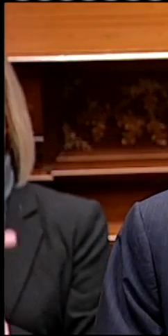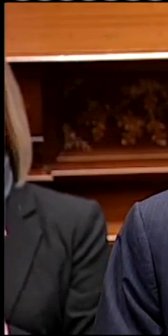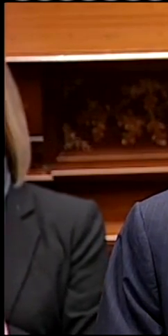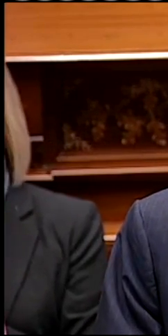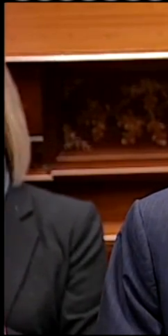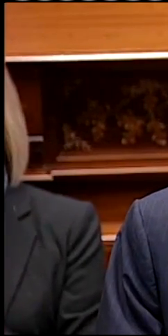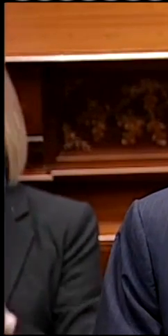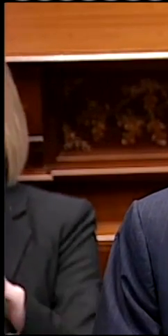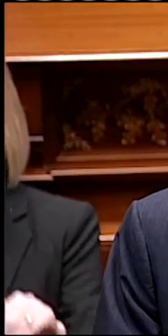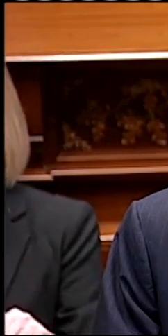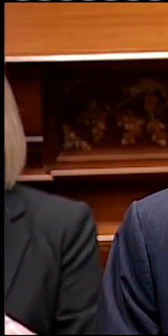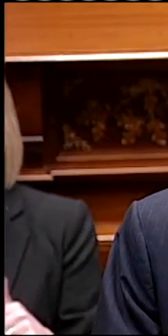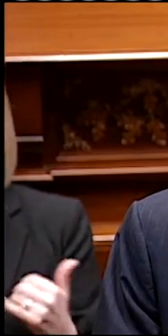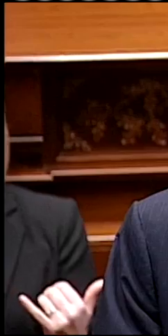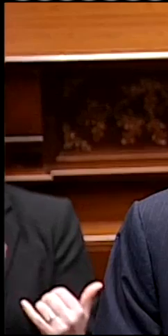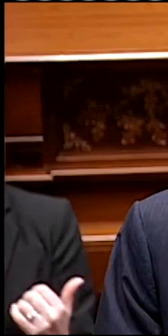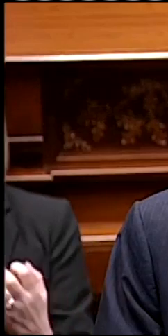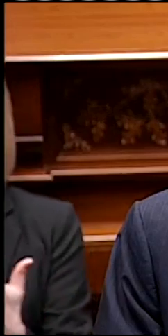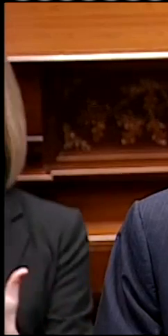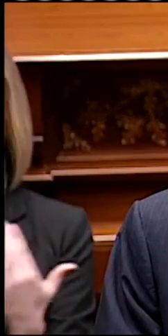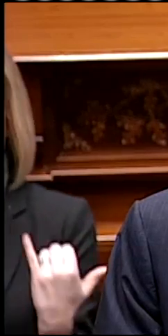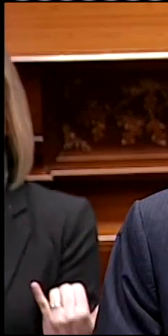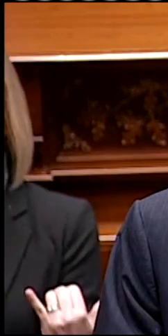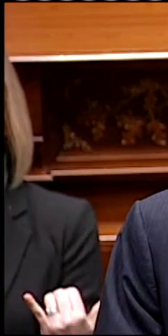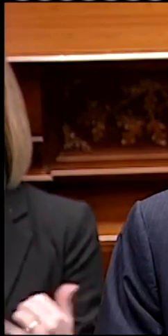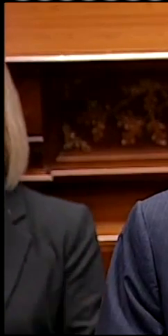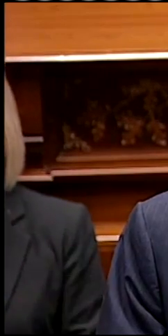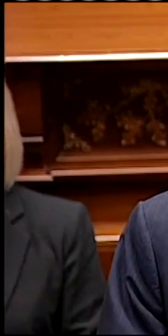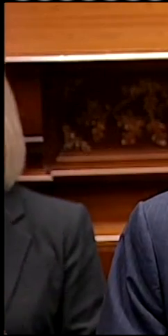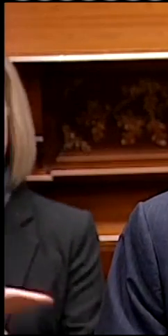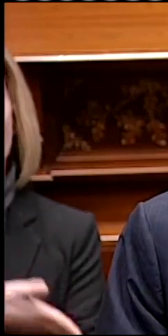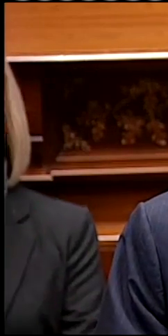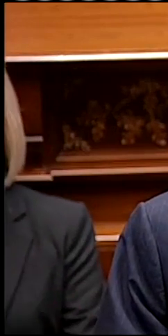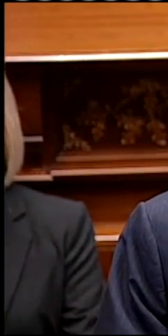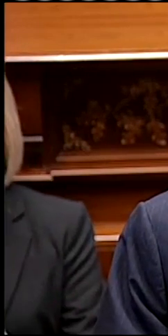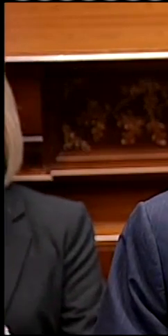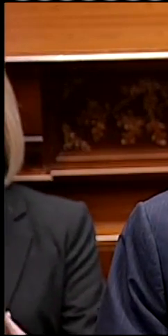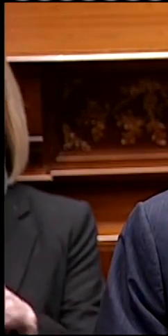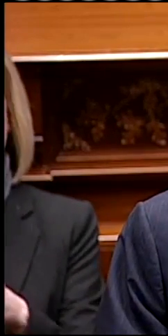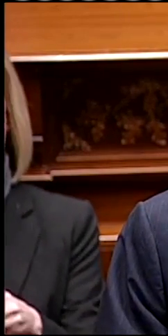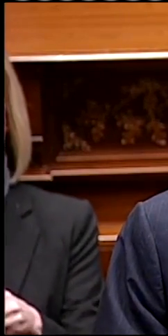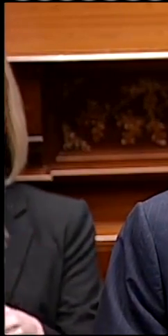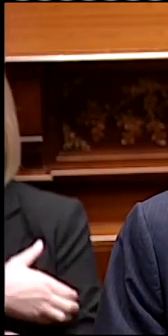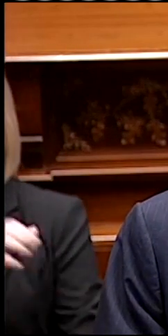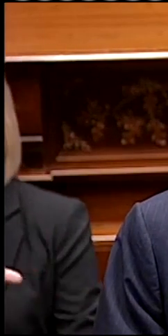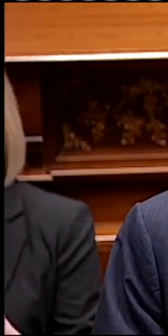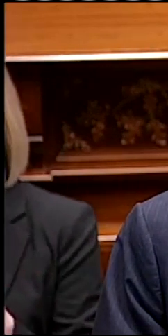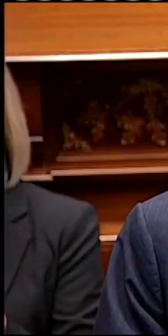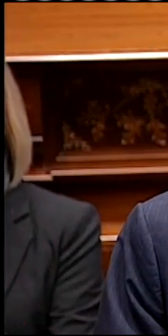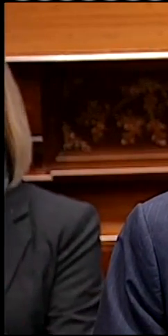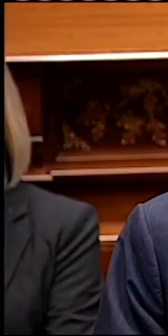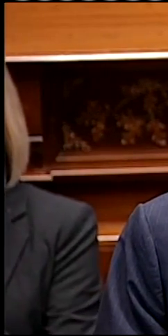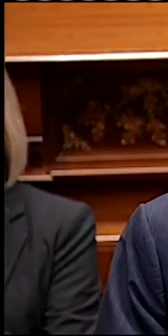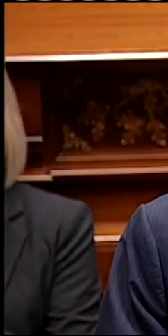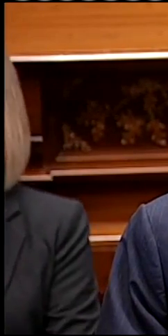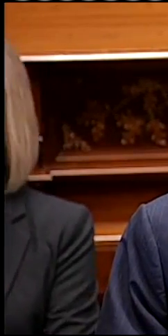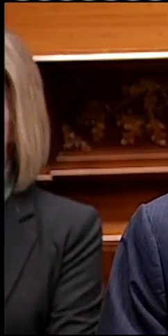21st century economy. The best voter empowerment tool is term